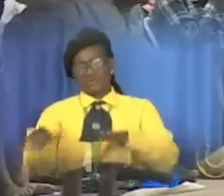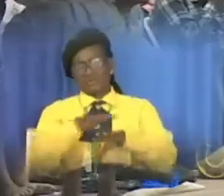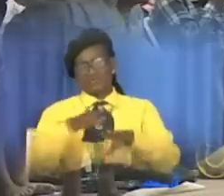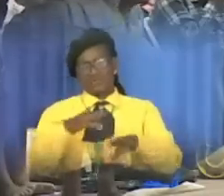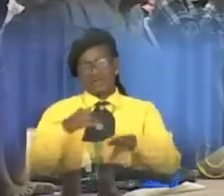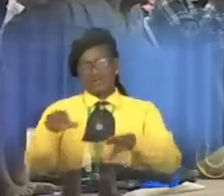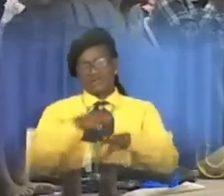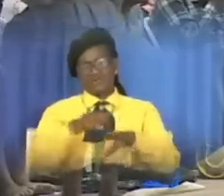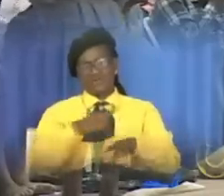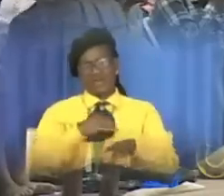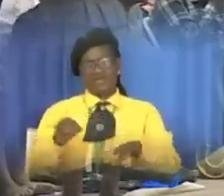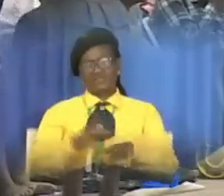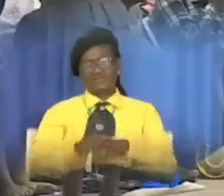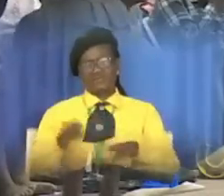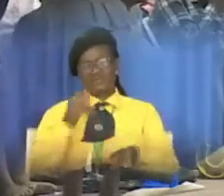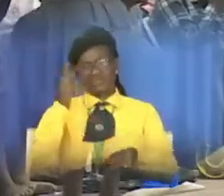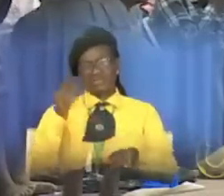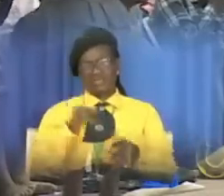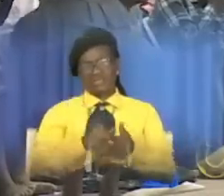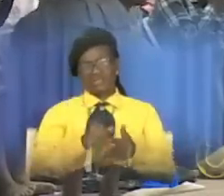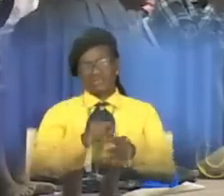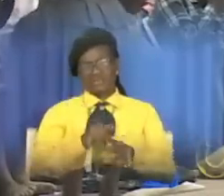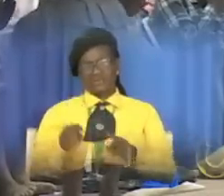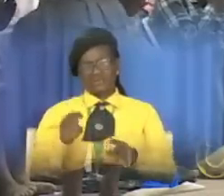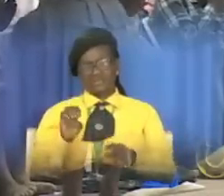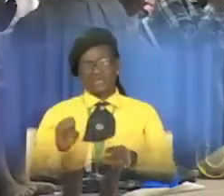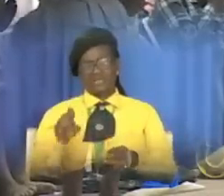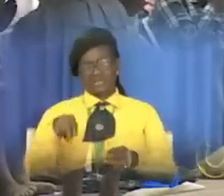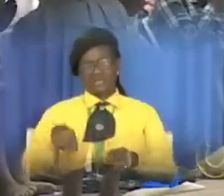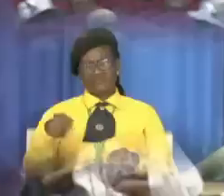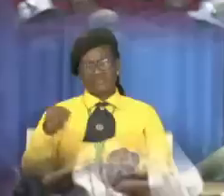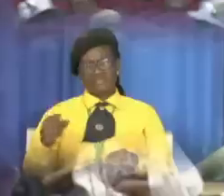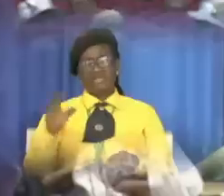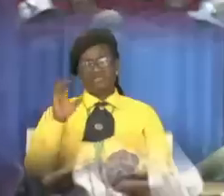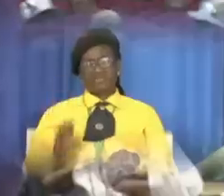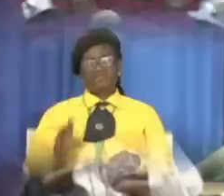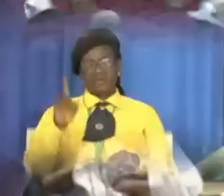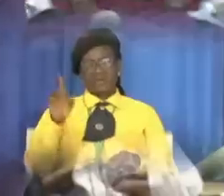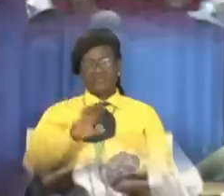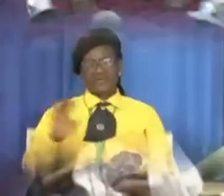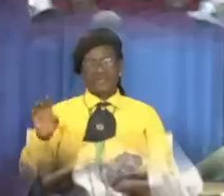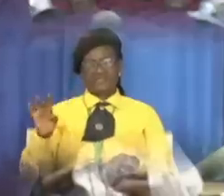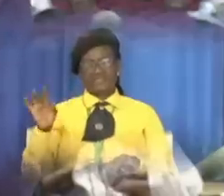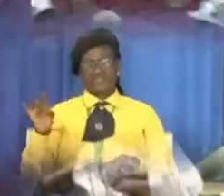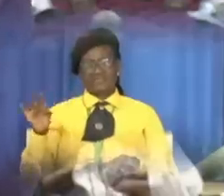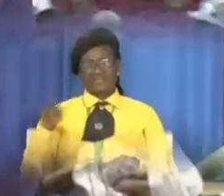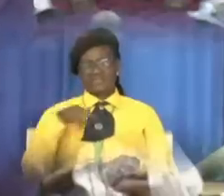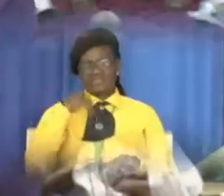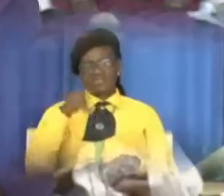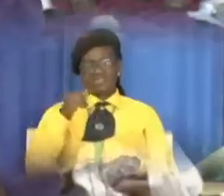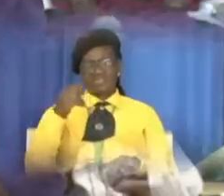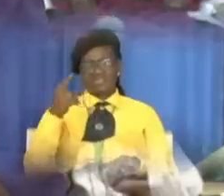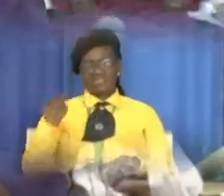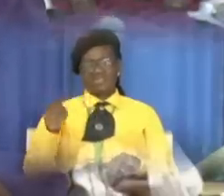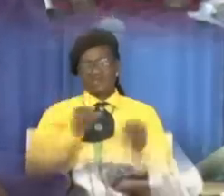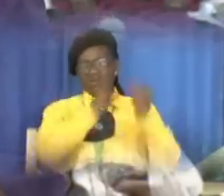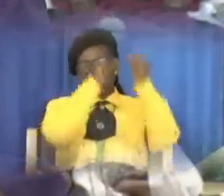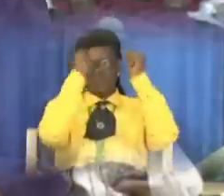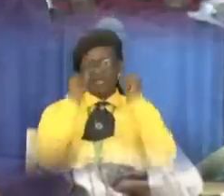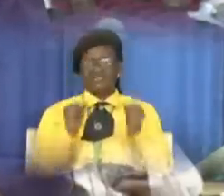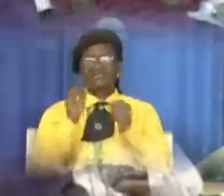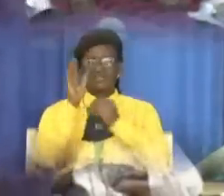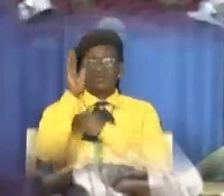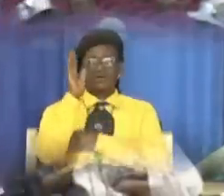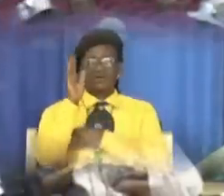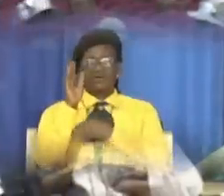But Ephesians chapter 1 verse 18, Ephesians 1 verse 18 says that the Almighty God can